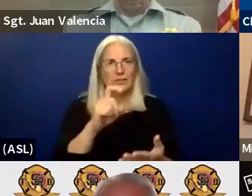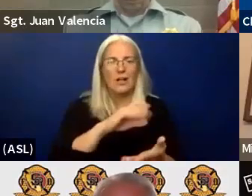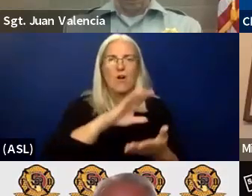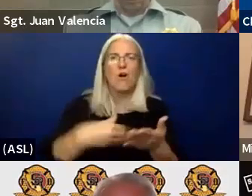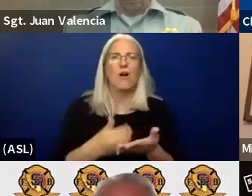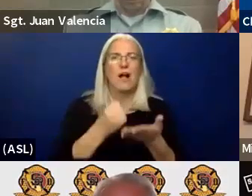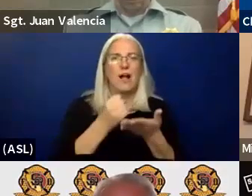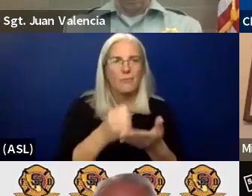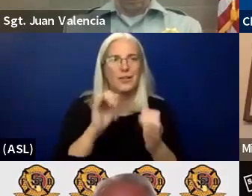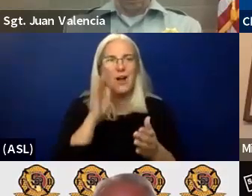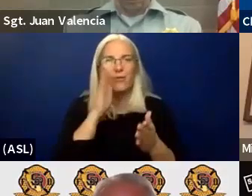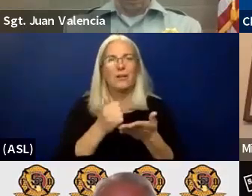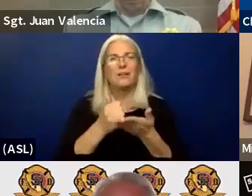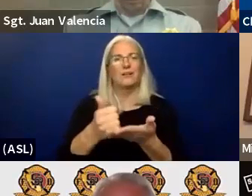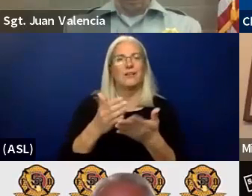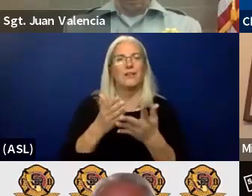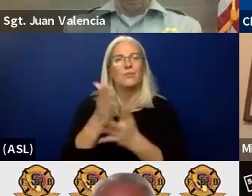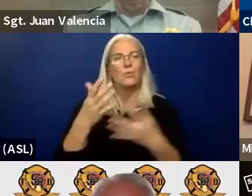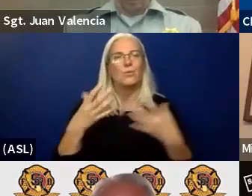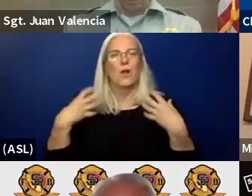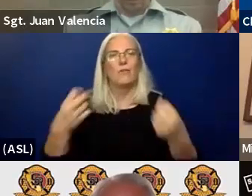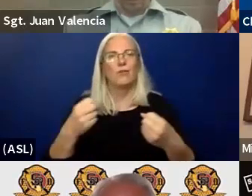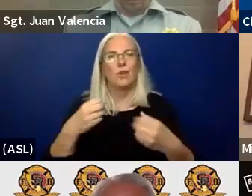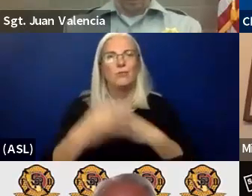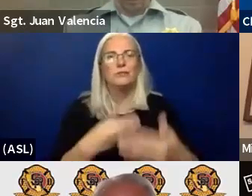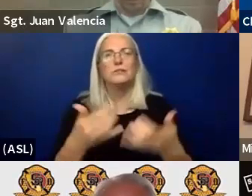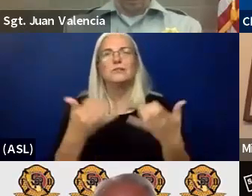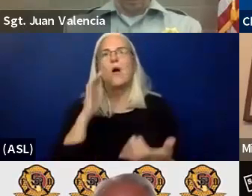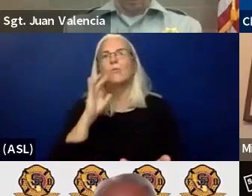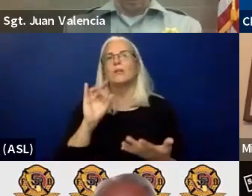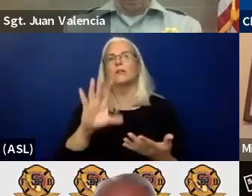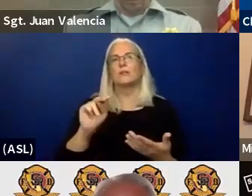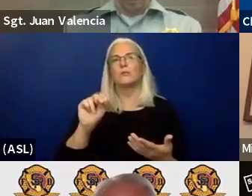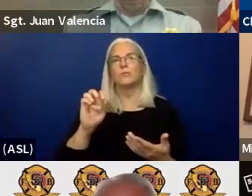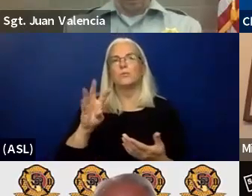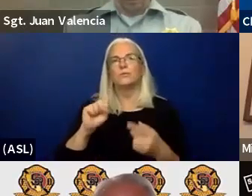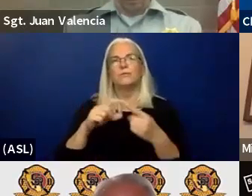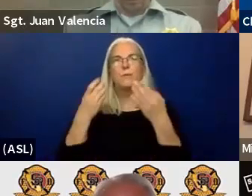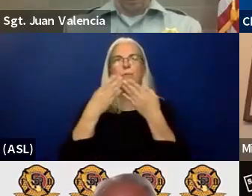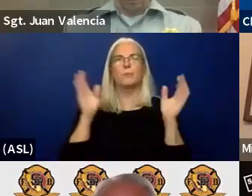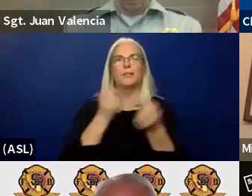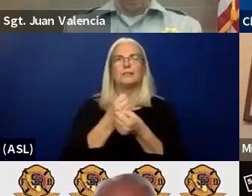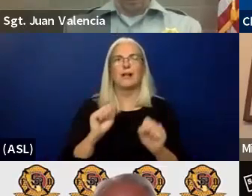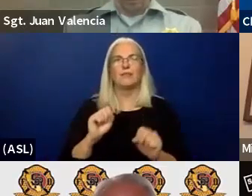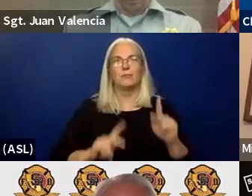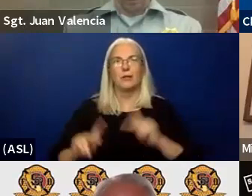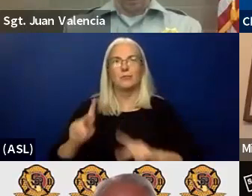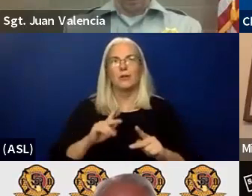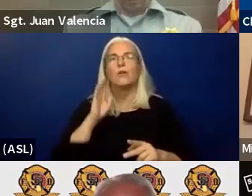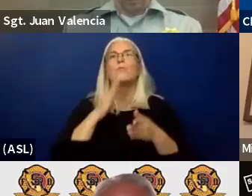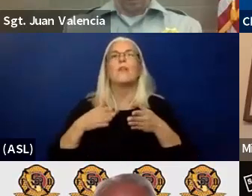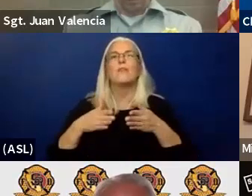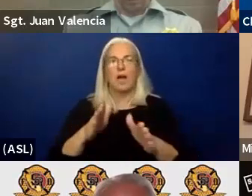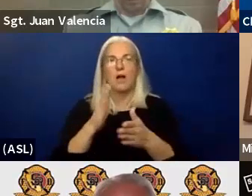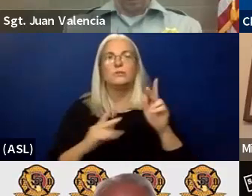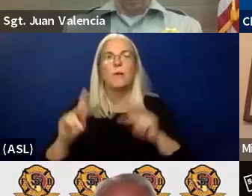from our public safety officials, allowing some community members to return home. I want to say thank you to our community for your patience this